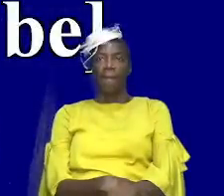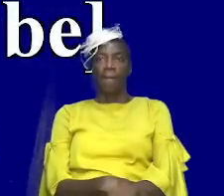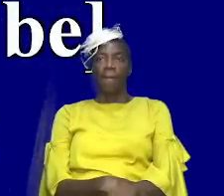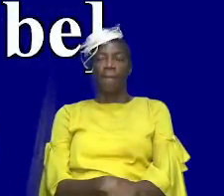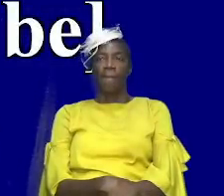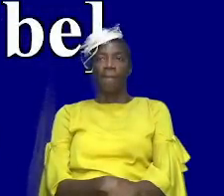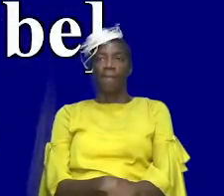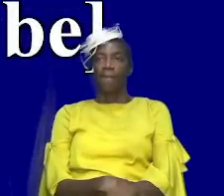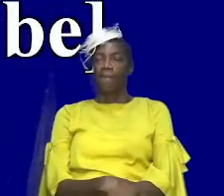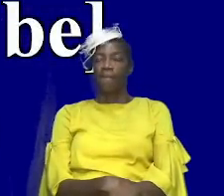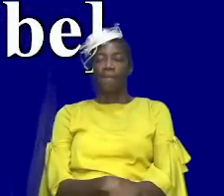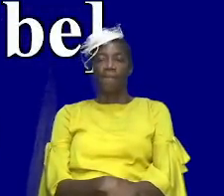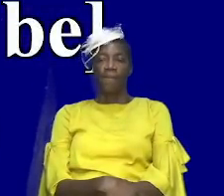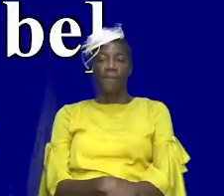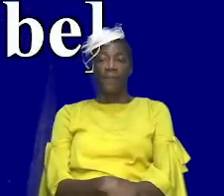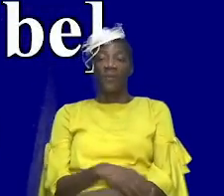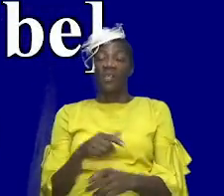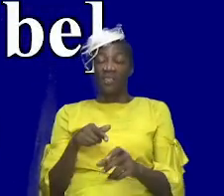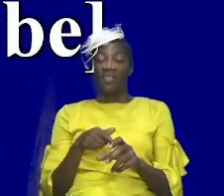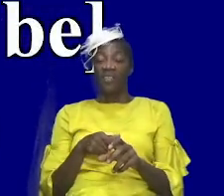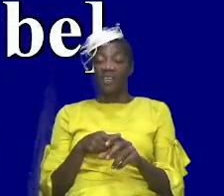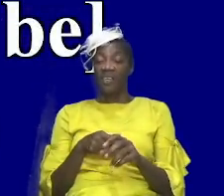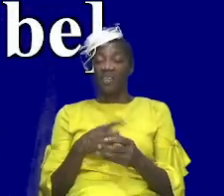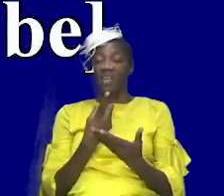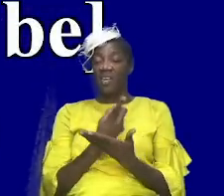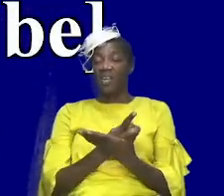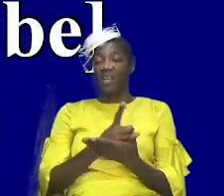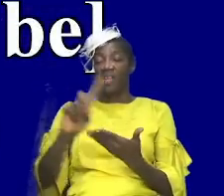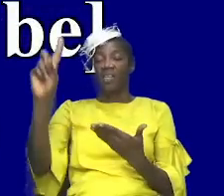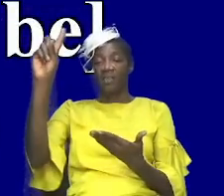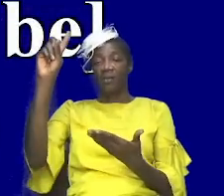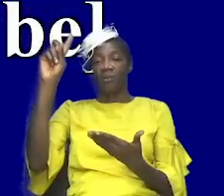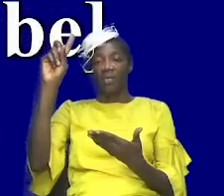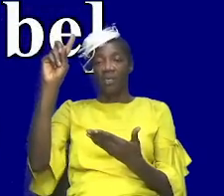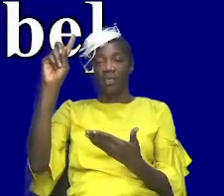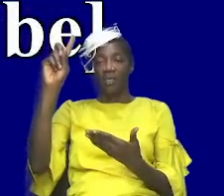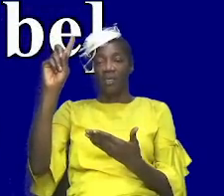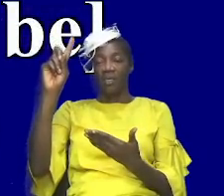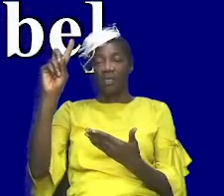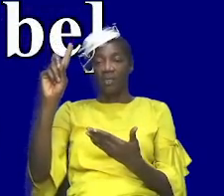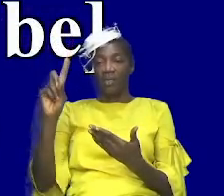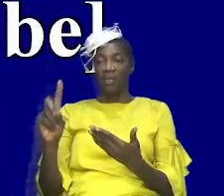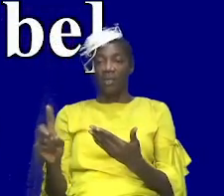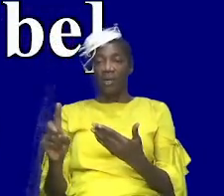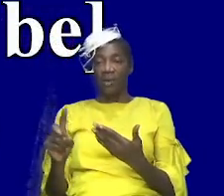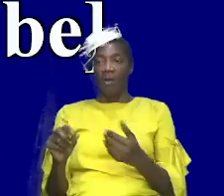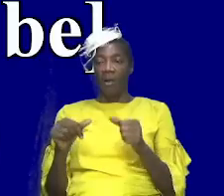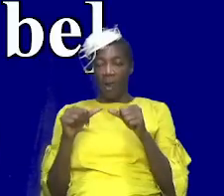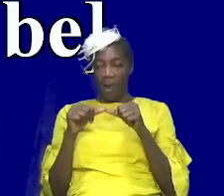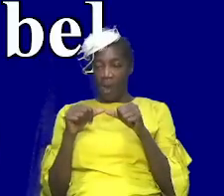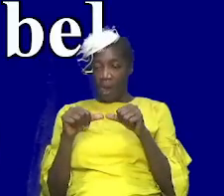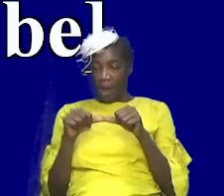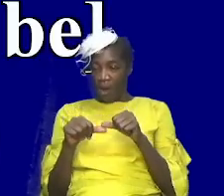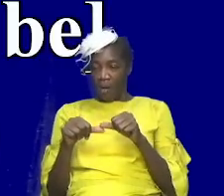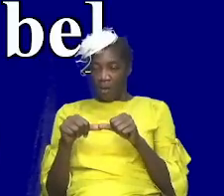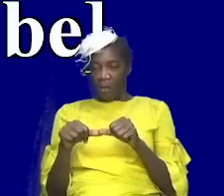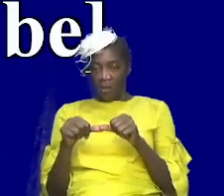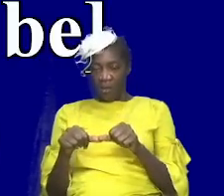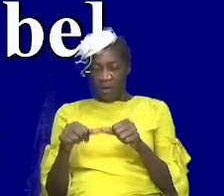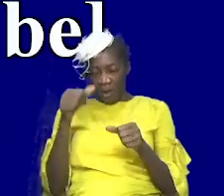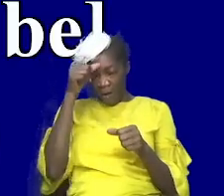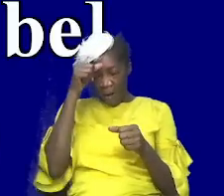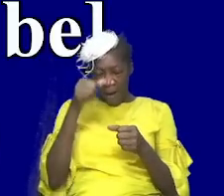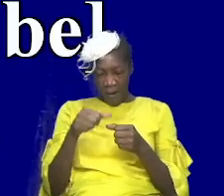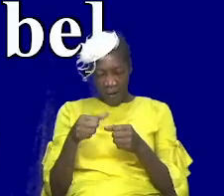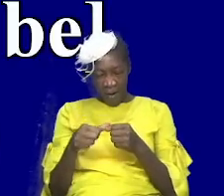there is some more that I did not mention last week. We will pick it up today and then continue on. So remember now,